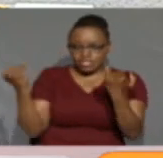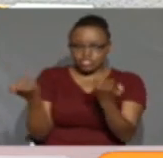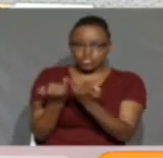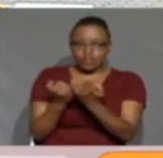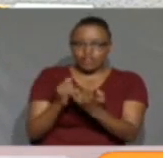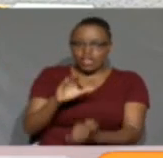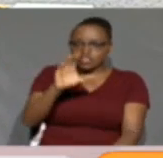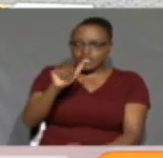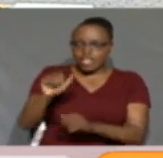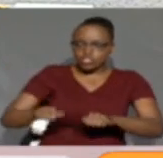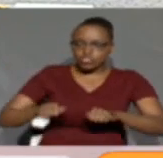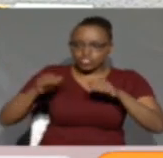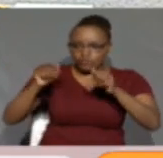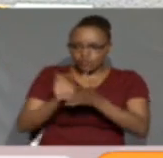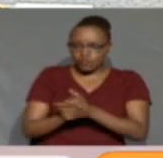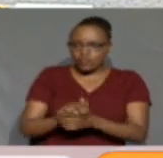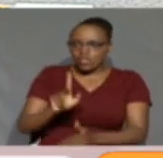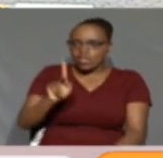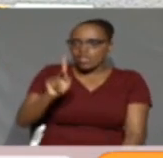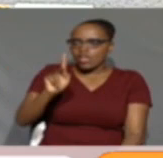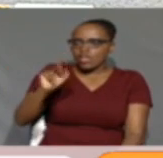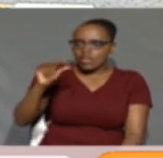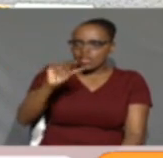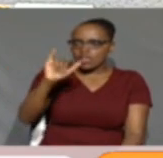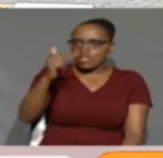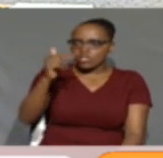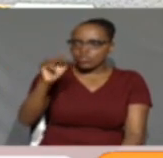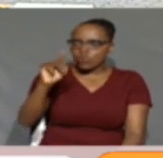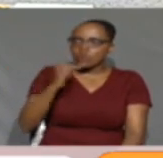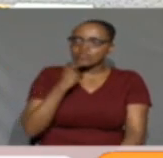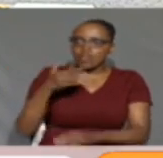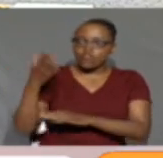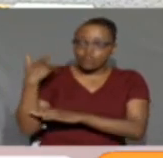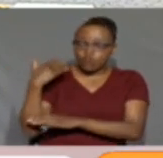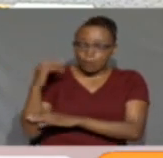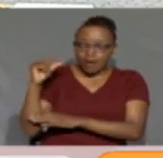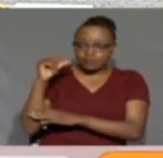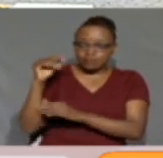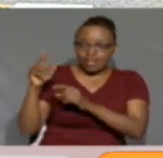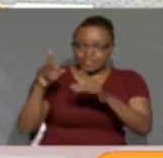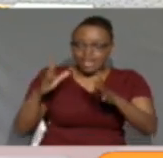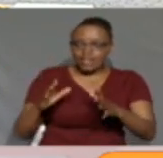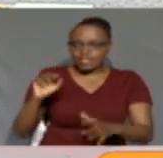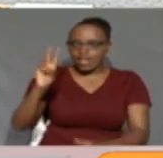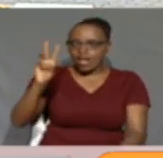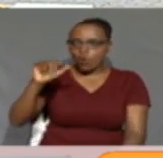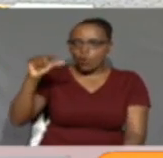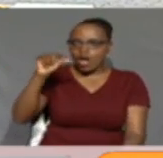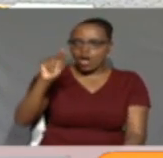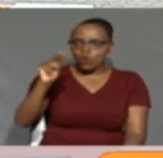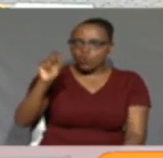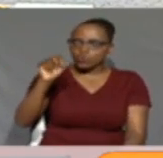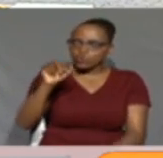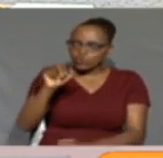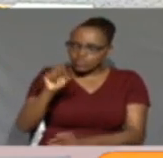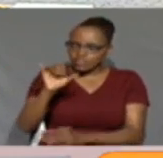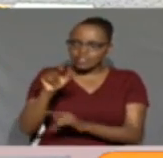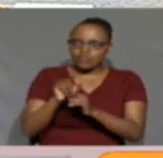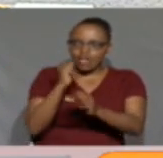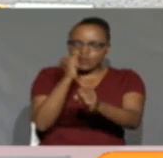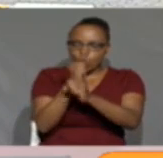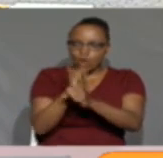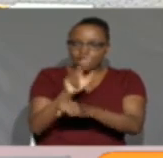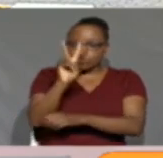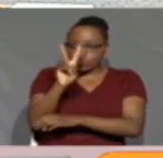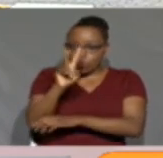CA Chairman Ngene Gituku says former director general Francis Wangusi had served two terms as stipulated